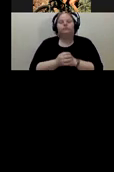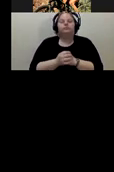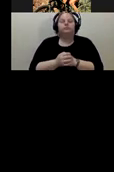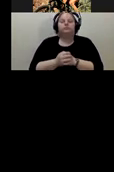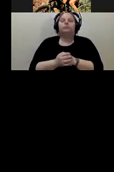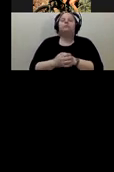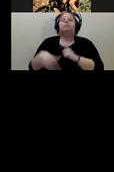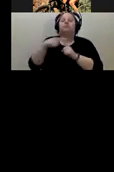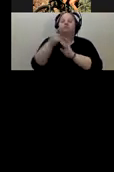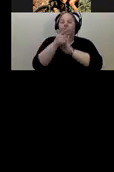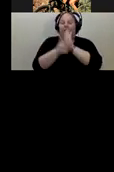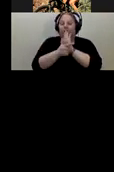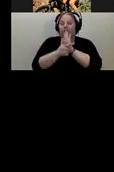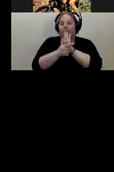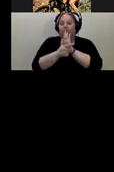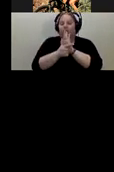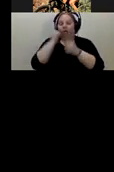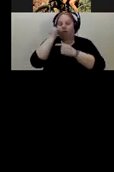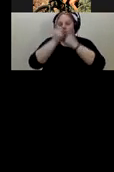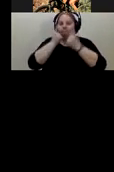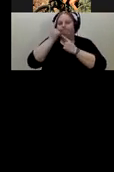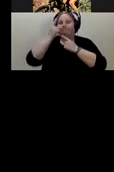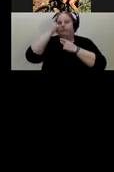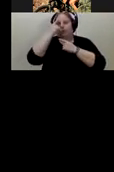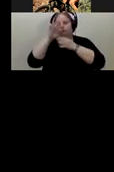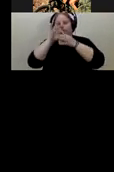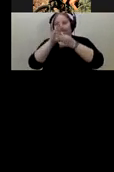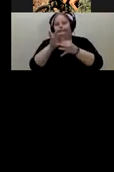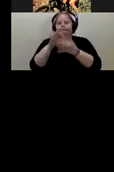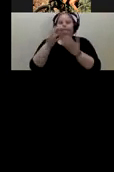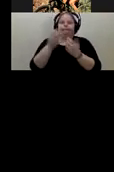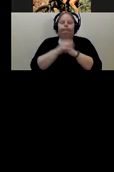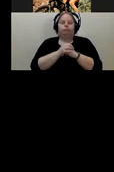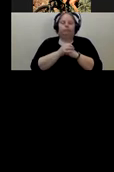legal considerations that switch around a bit when it comes time for